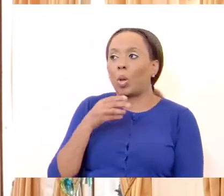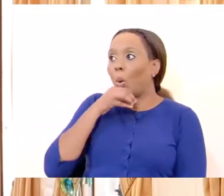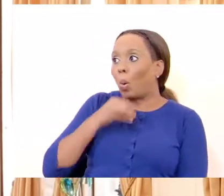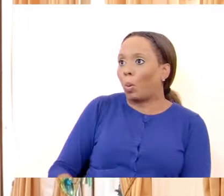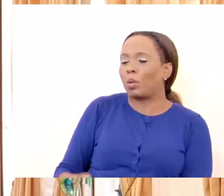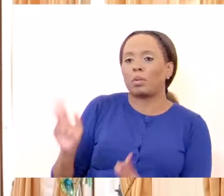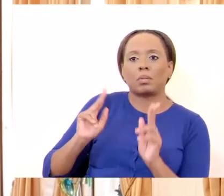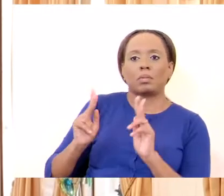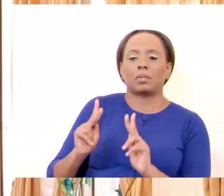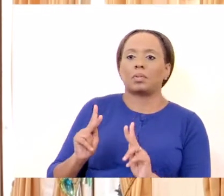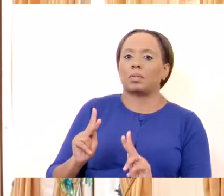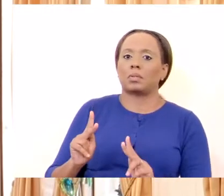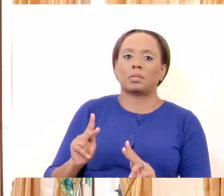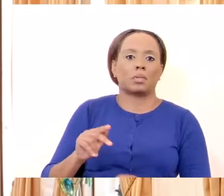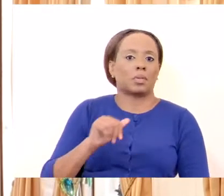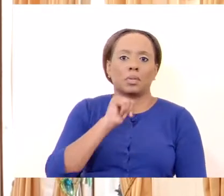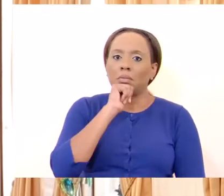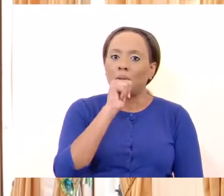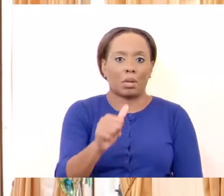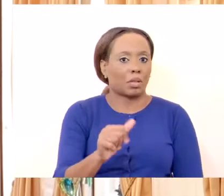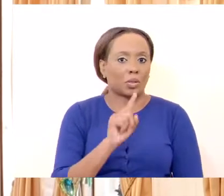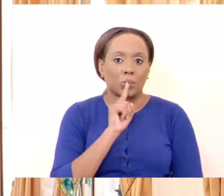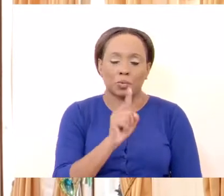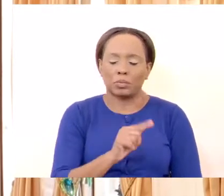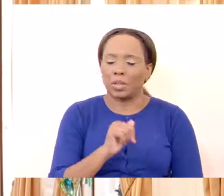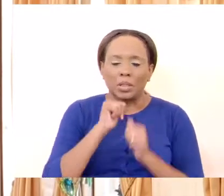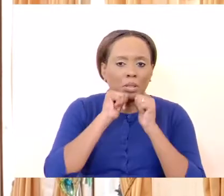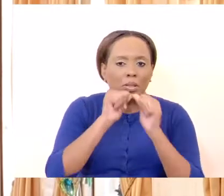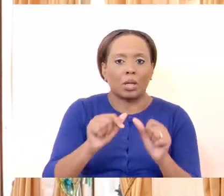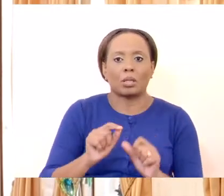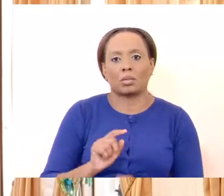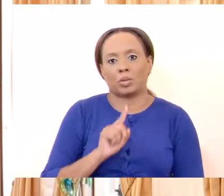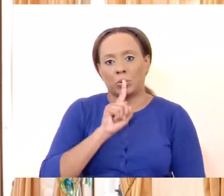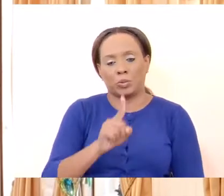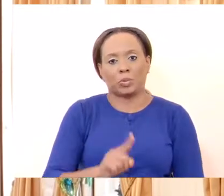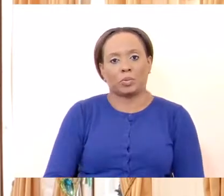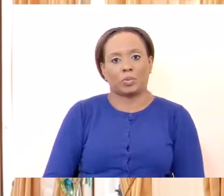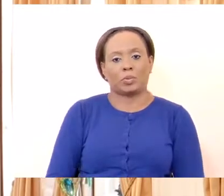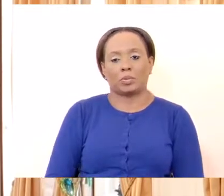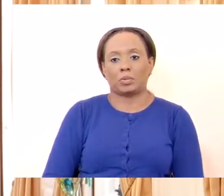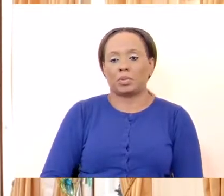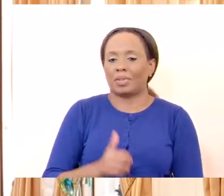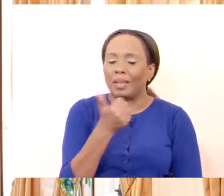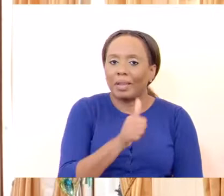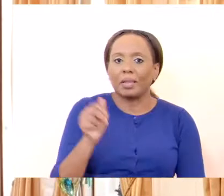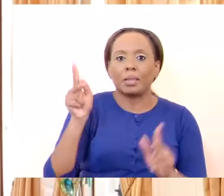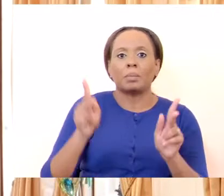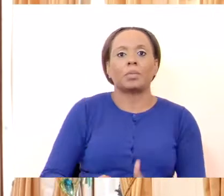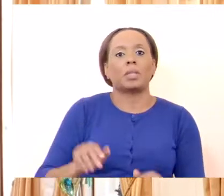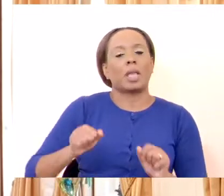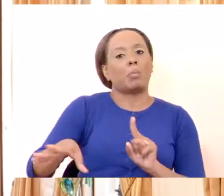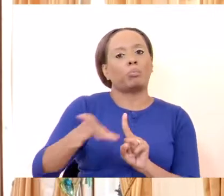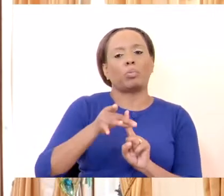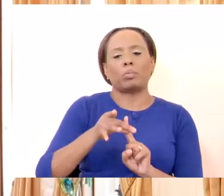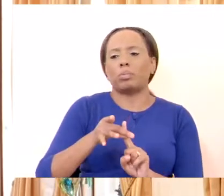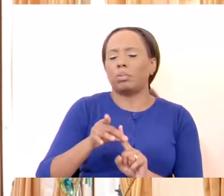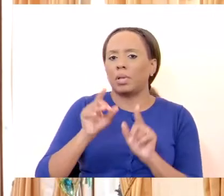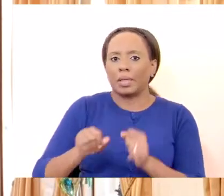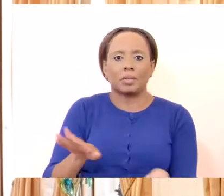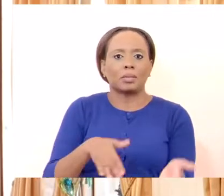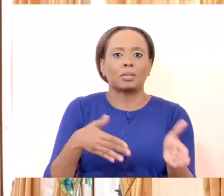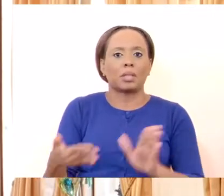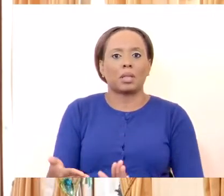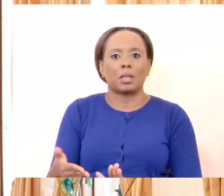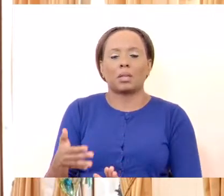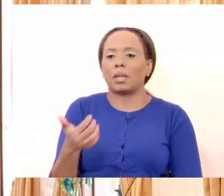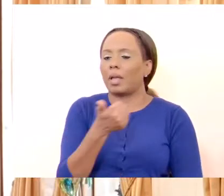is not. Anyone can get COVID-19. Anyone can lose their life as a result